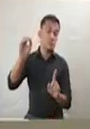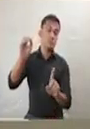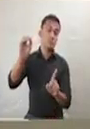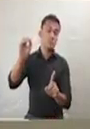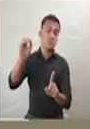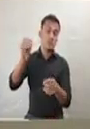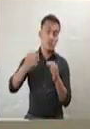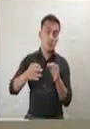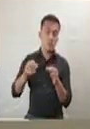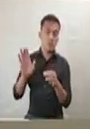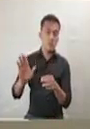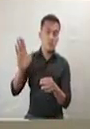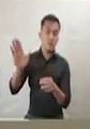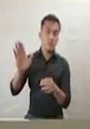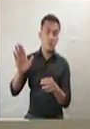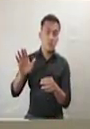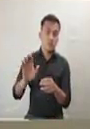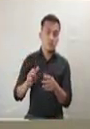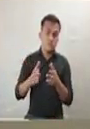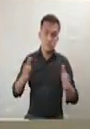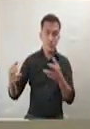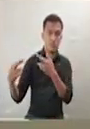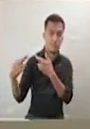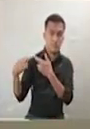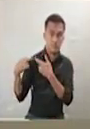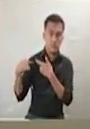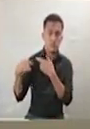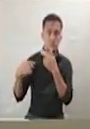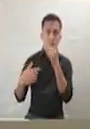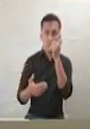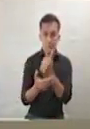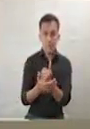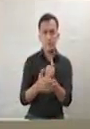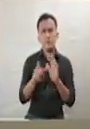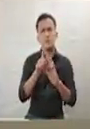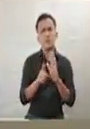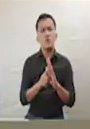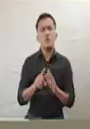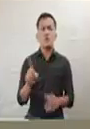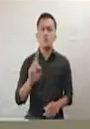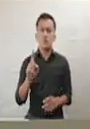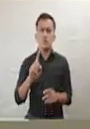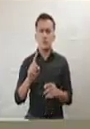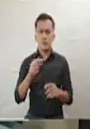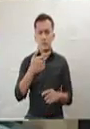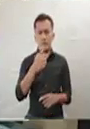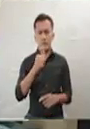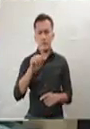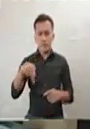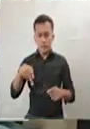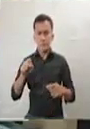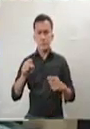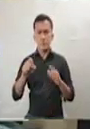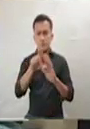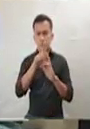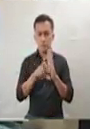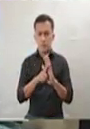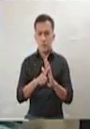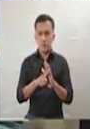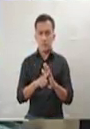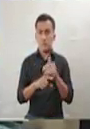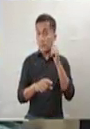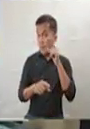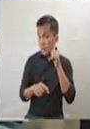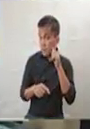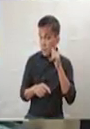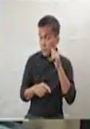your main responsibility would be to legislate, what do you think are the gaps in legislation when it comes to women, and